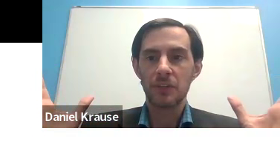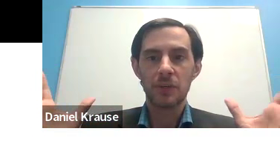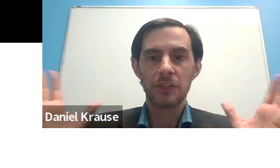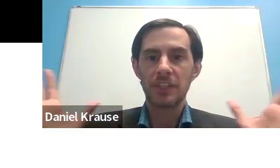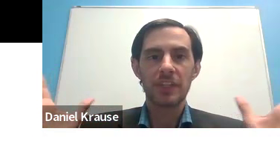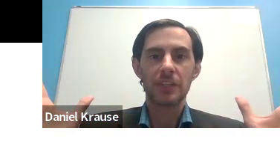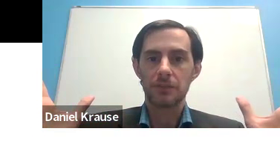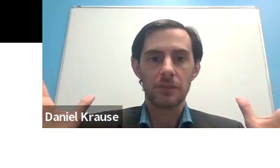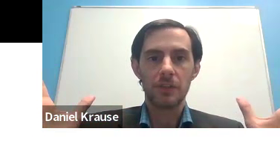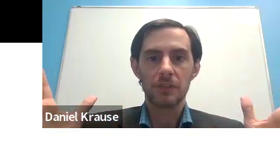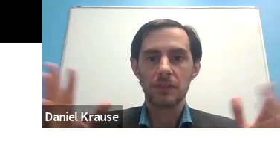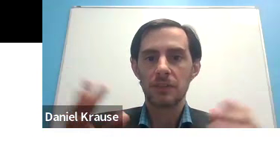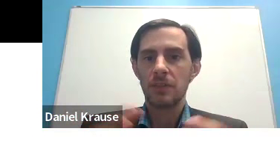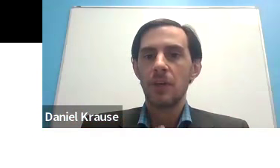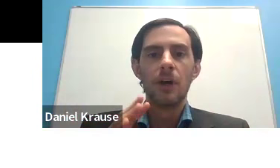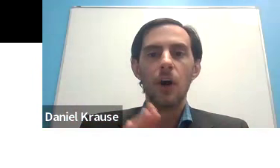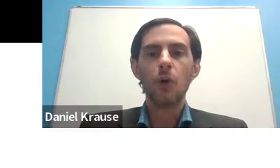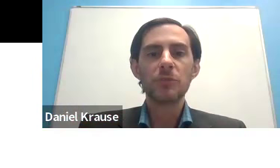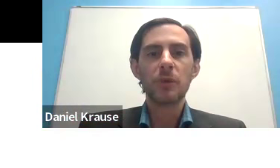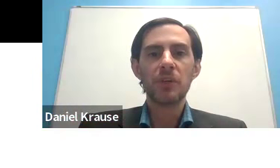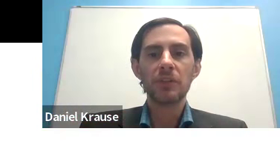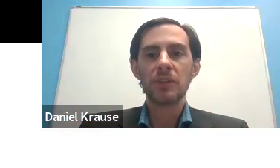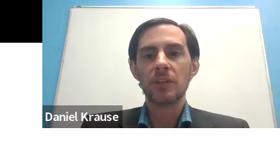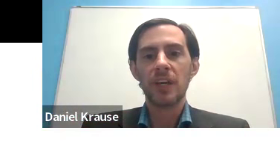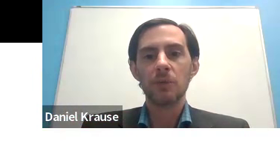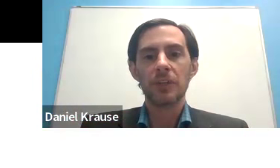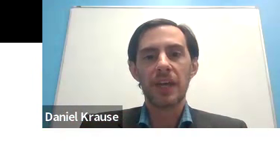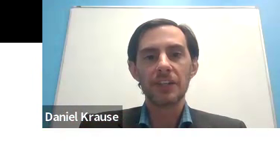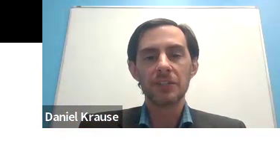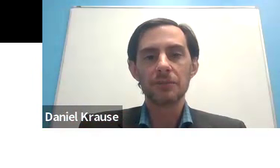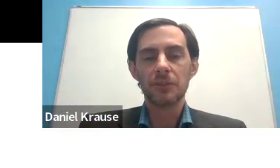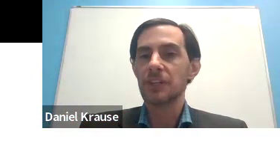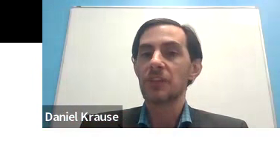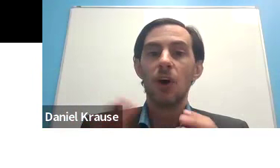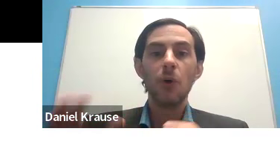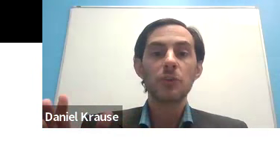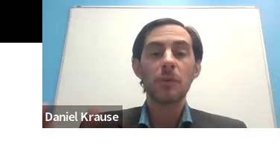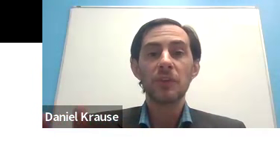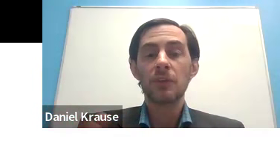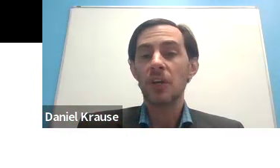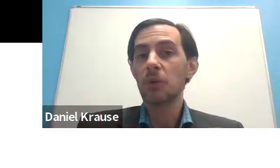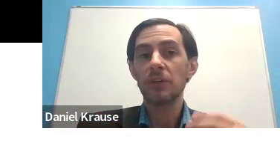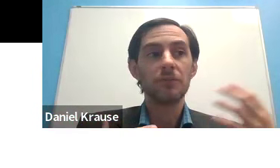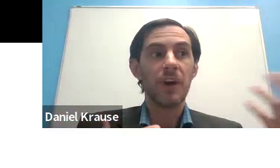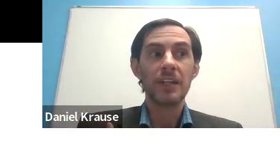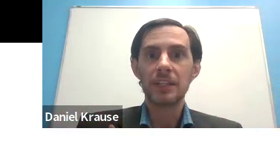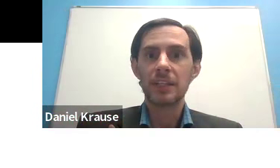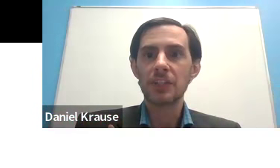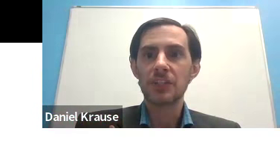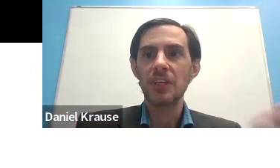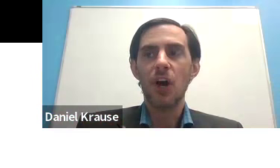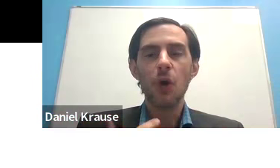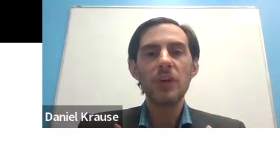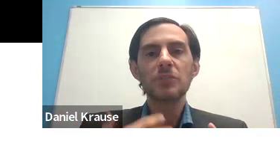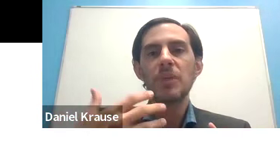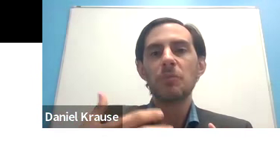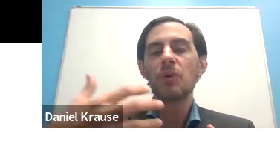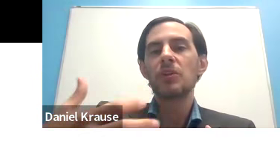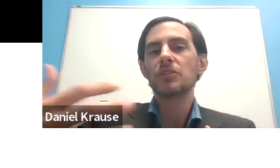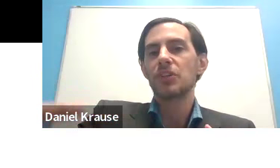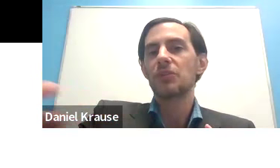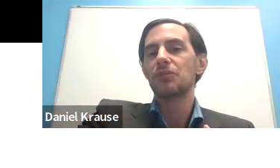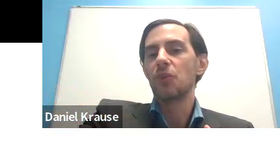Arts Alliance of Illinois is fantastic for this. Always be building your network and asking for grants. Always be building your network and finding the next thing.